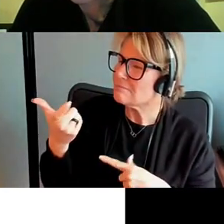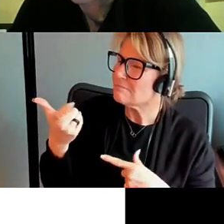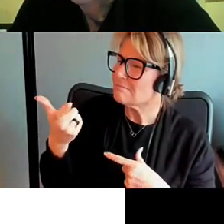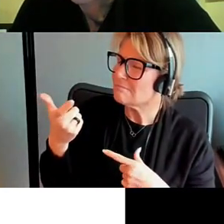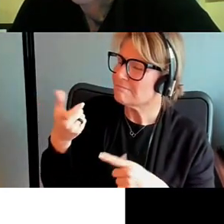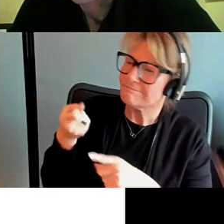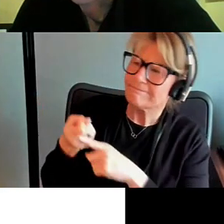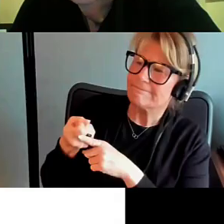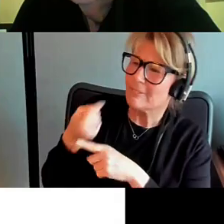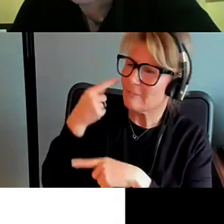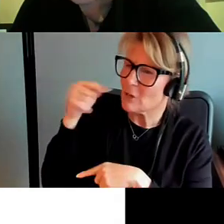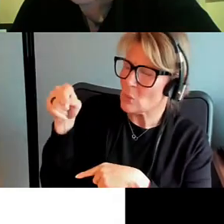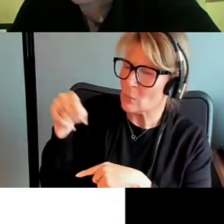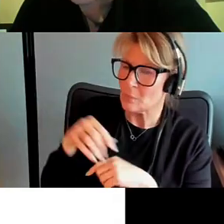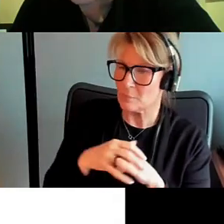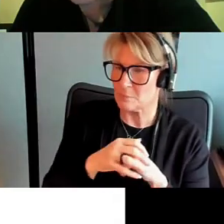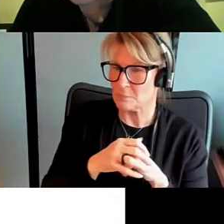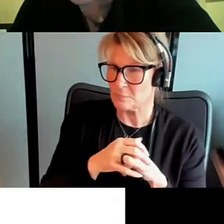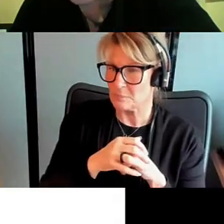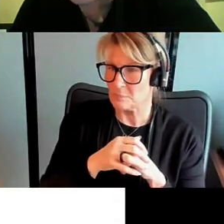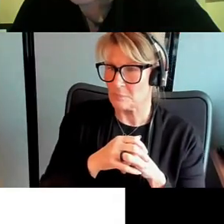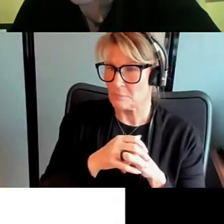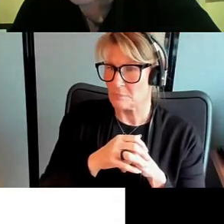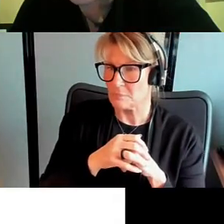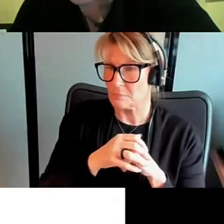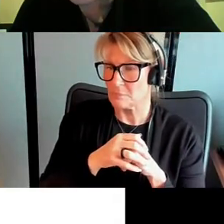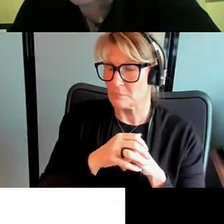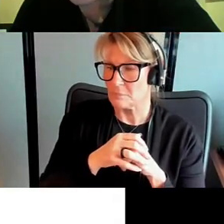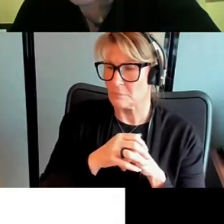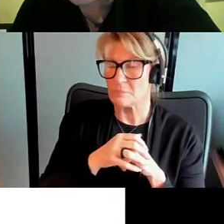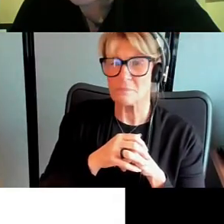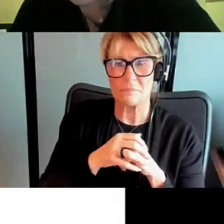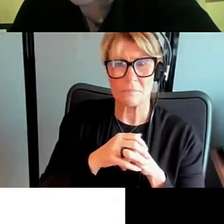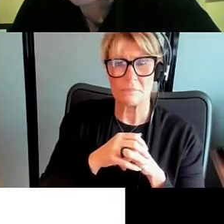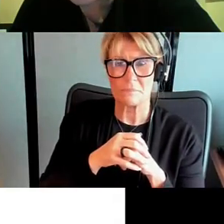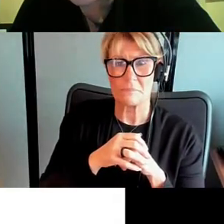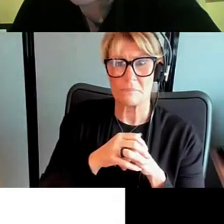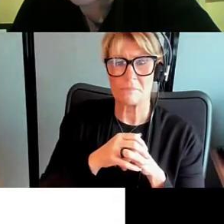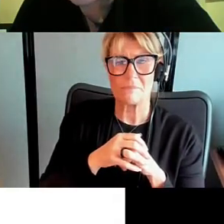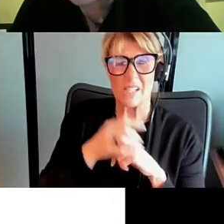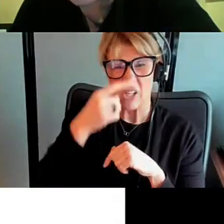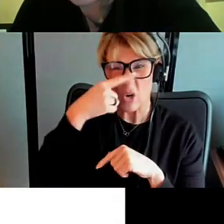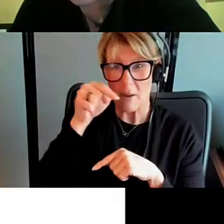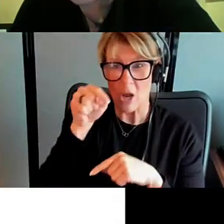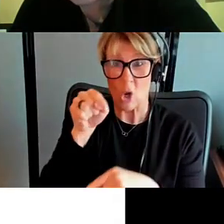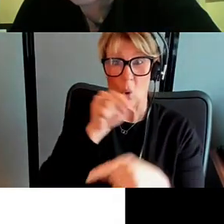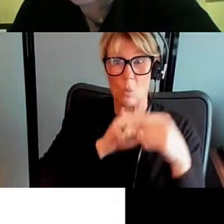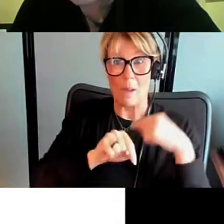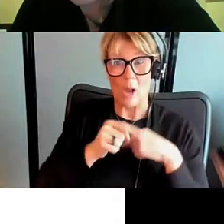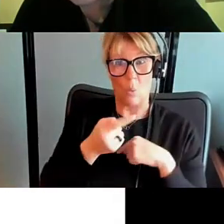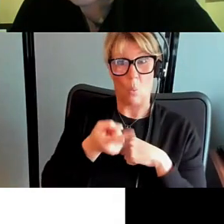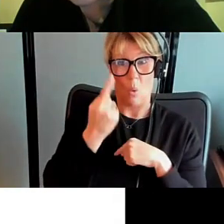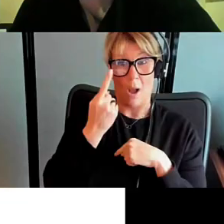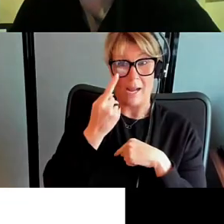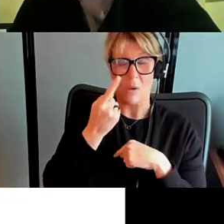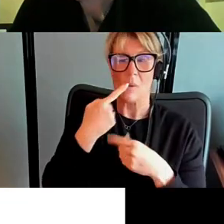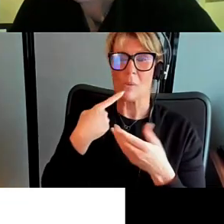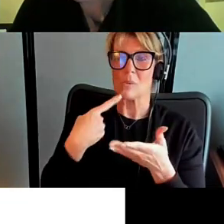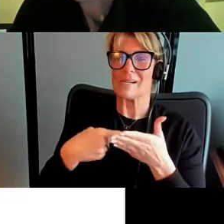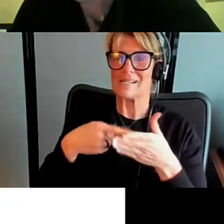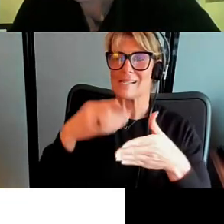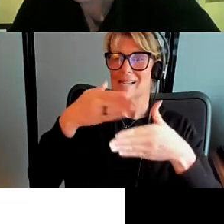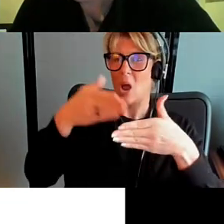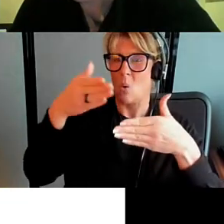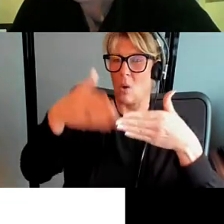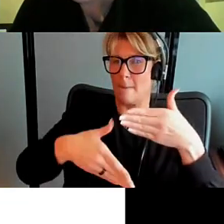So I think if Monica, you go back one slide, I just wanted Yep. to talk about the outcome first before we